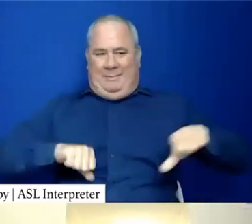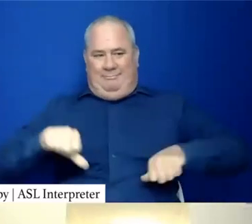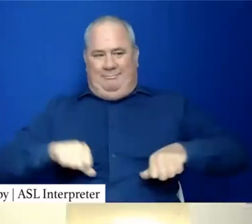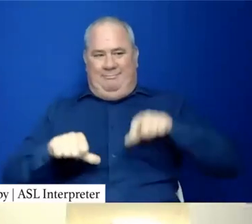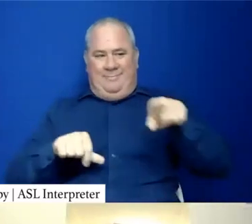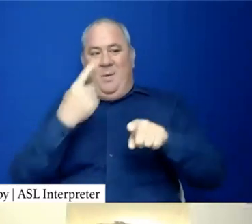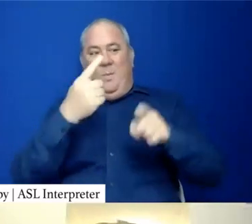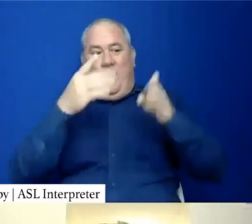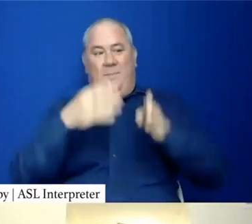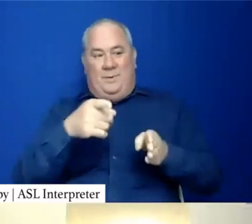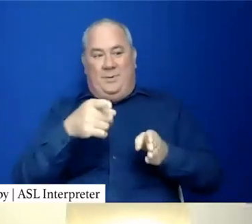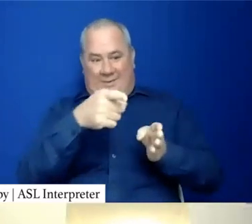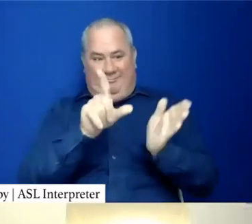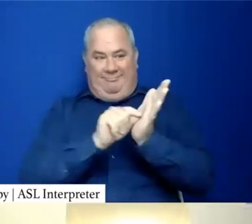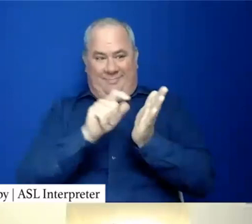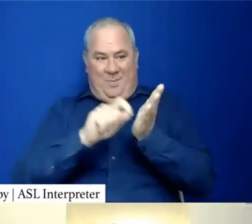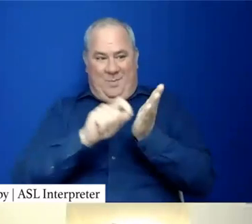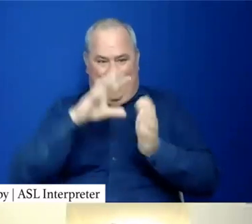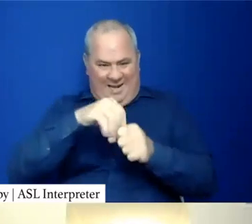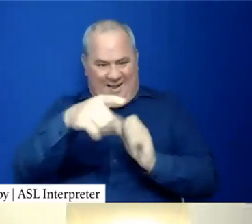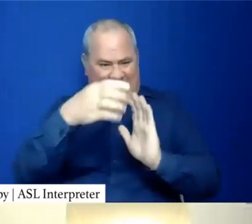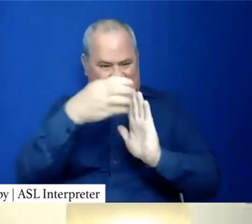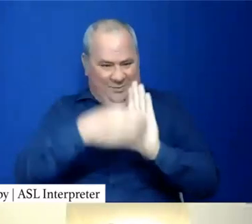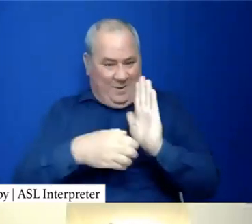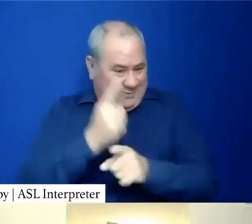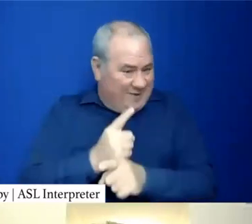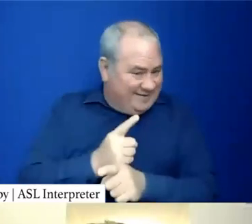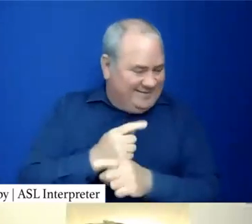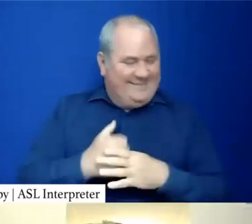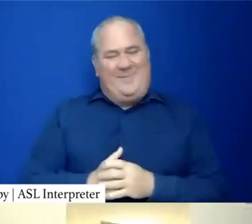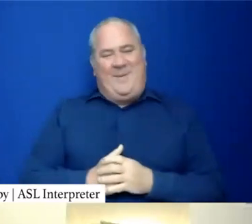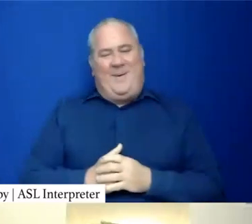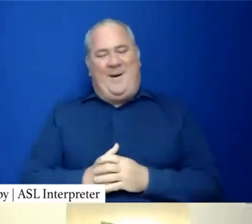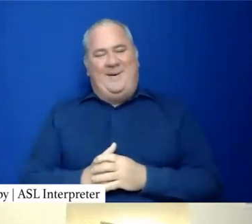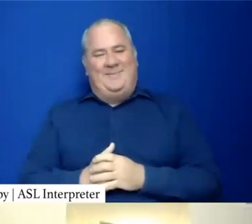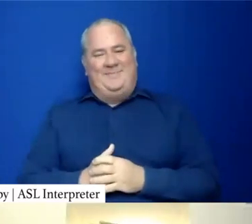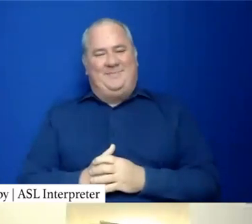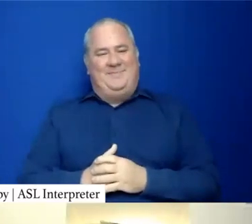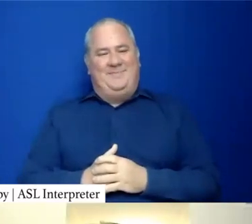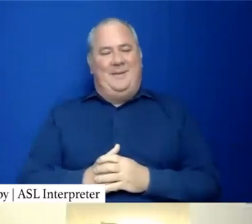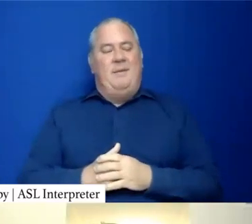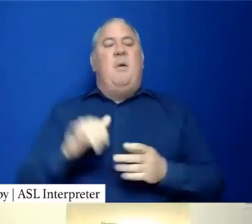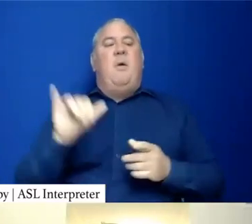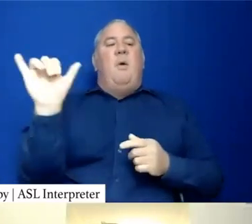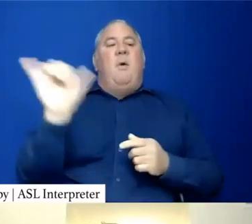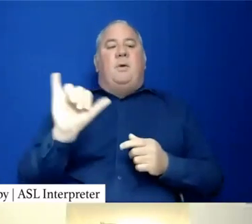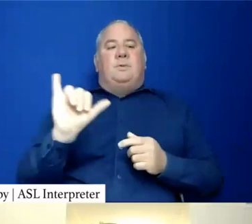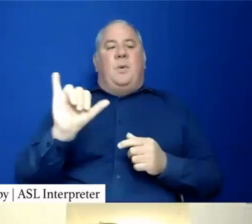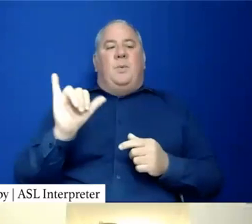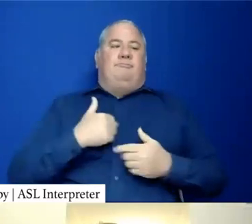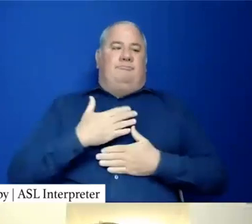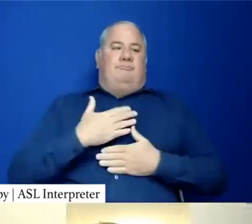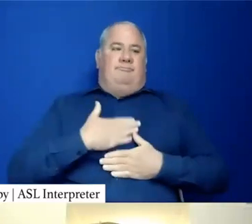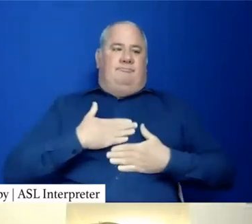one of those two books that you helped to edit. And I also enjoy sharing space with you because you